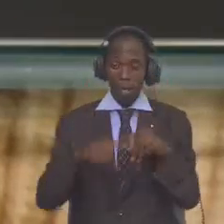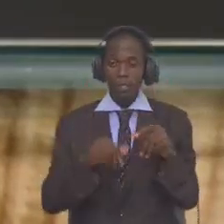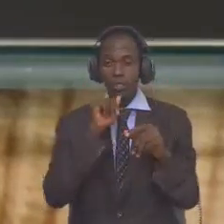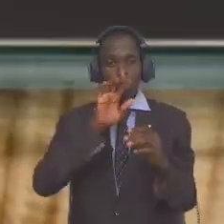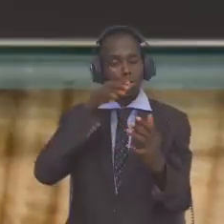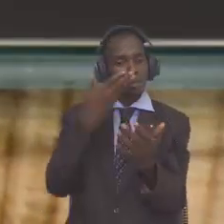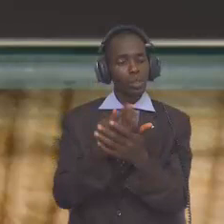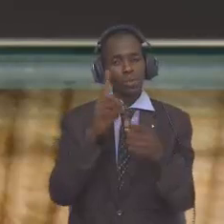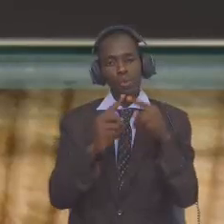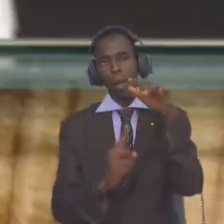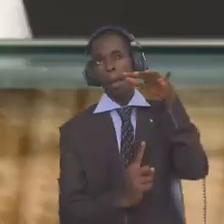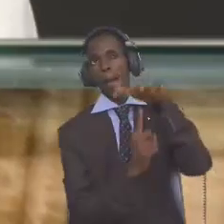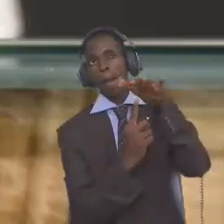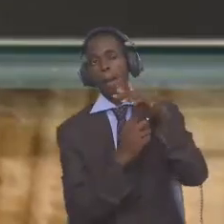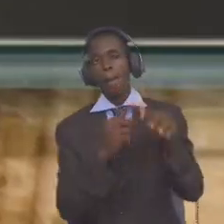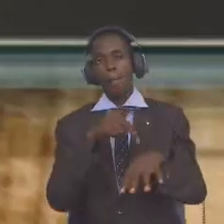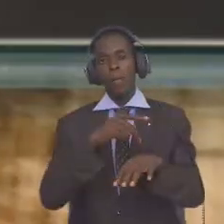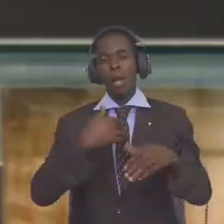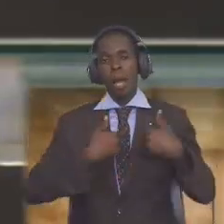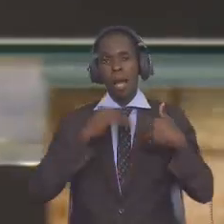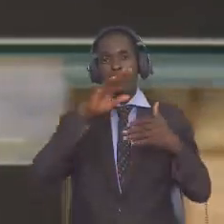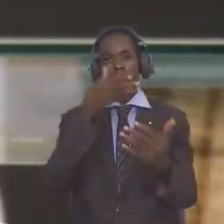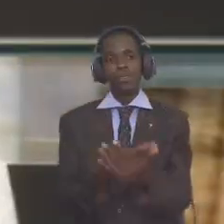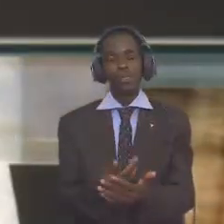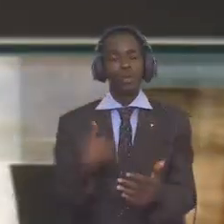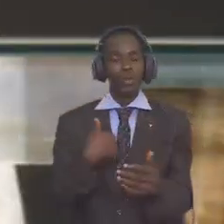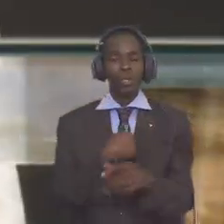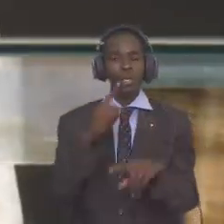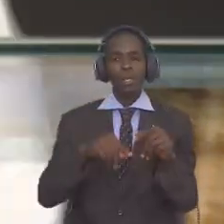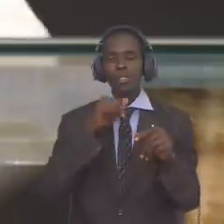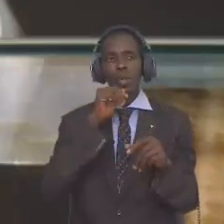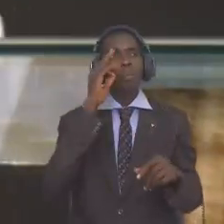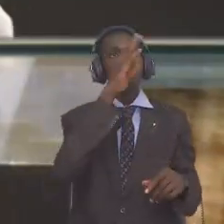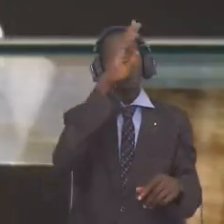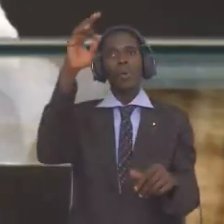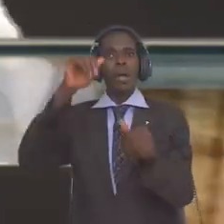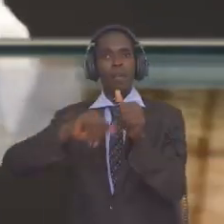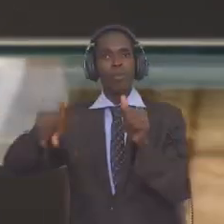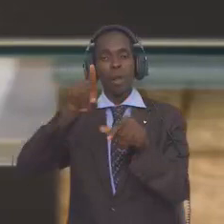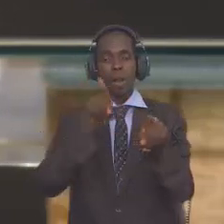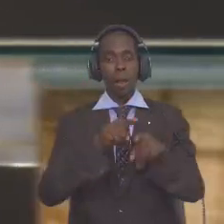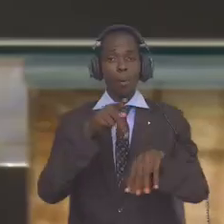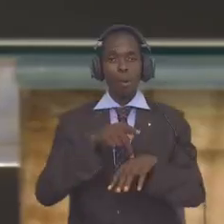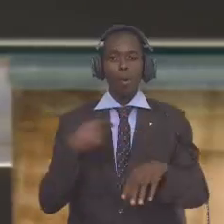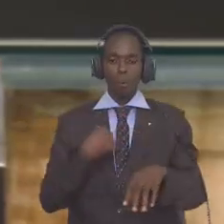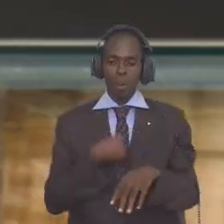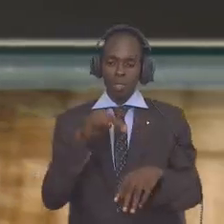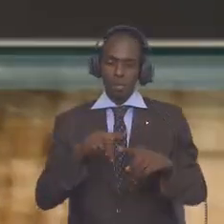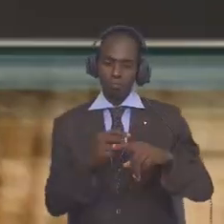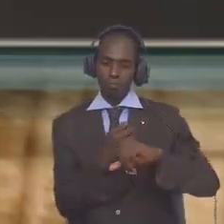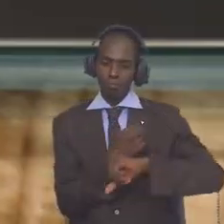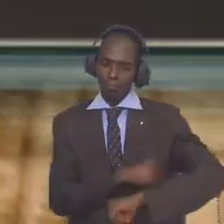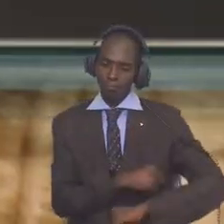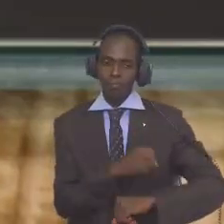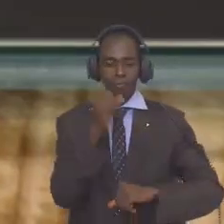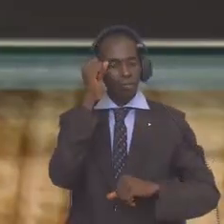he has gone to. We cannot reach the regions beyond that he's reaching. And we need to protect him and